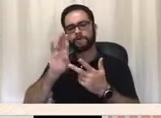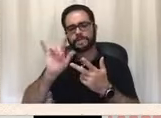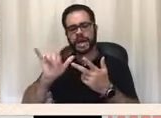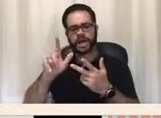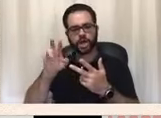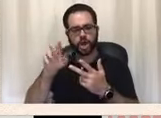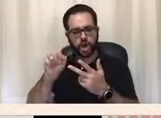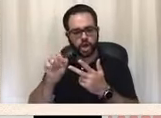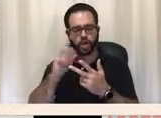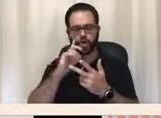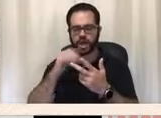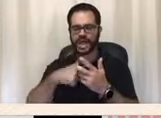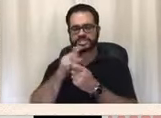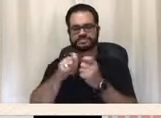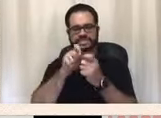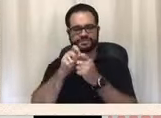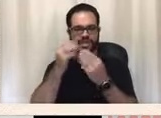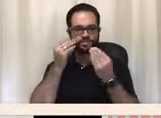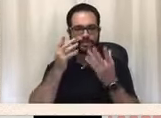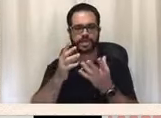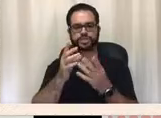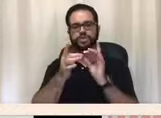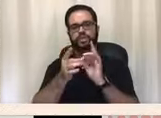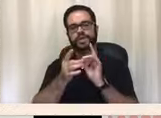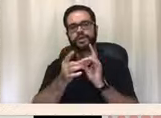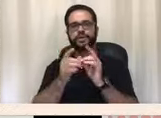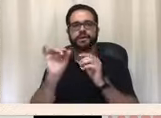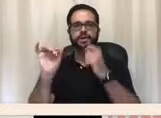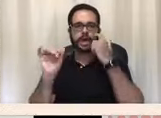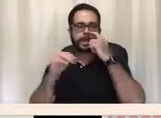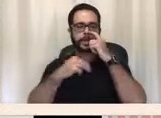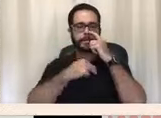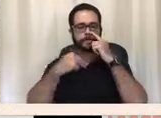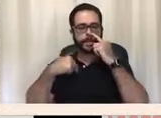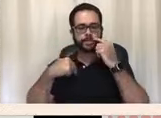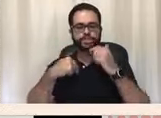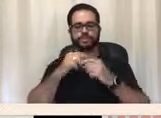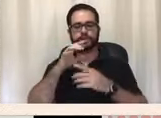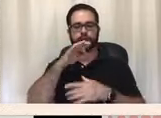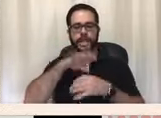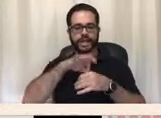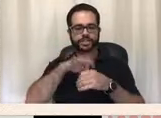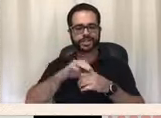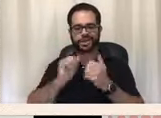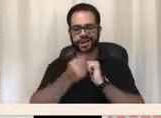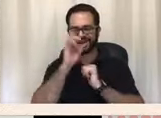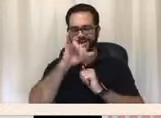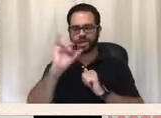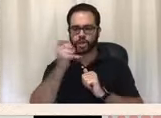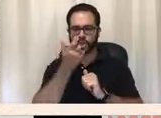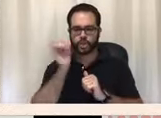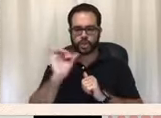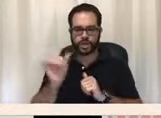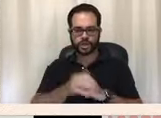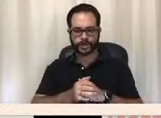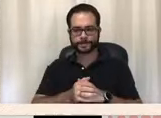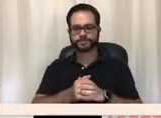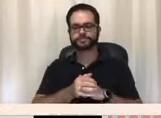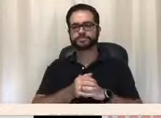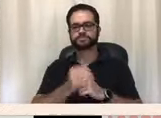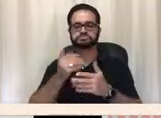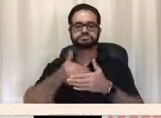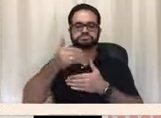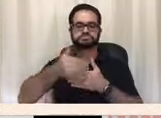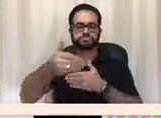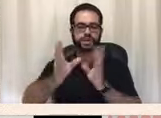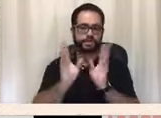specific information, like on membership election, how that's going to look. Subsequent meetings will provide more